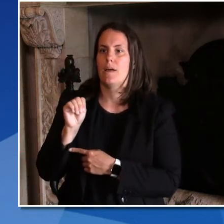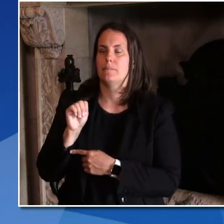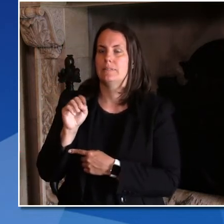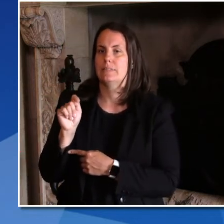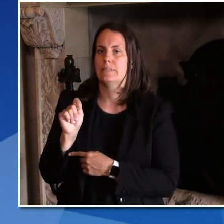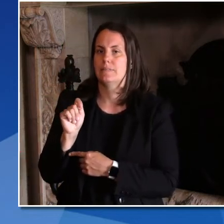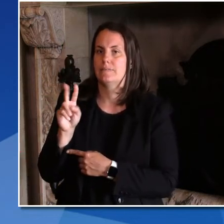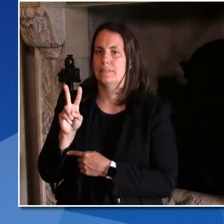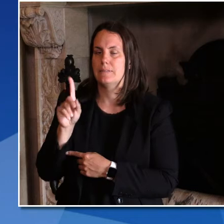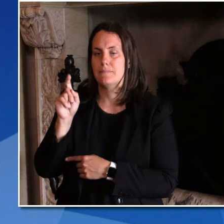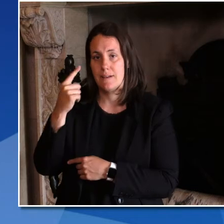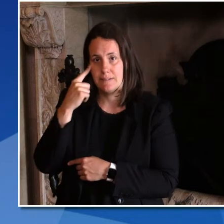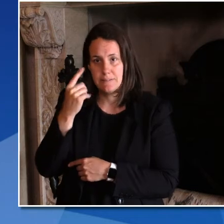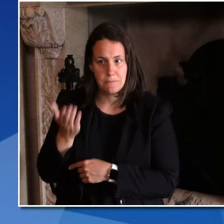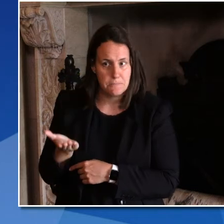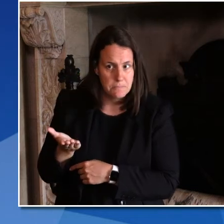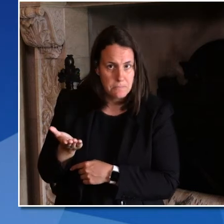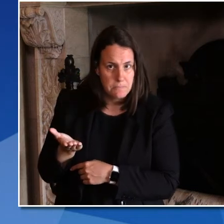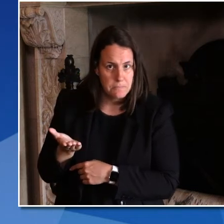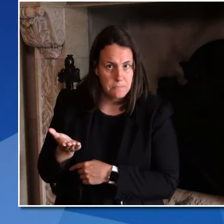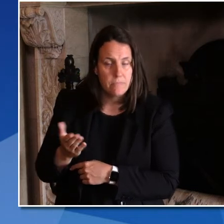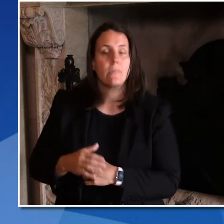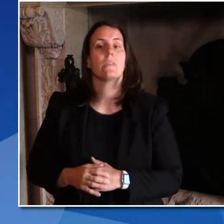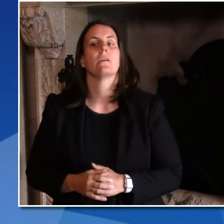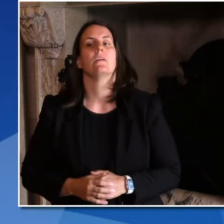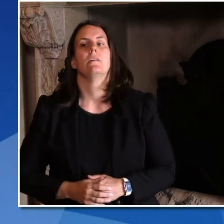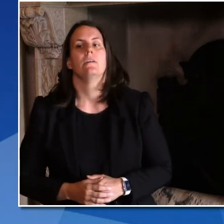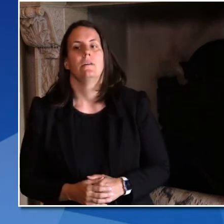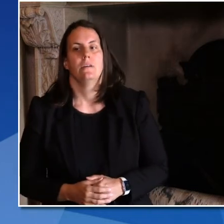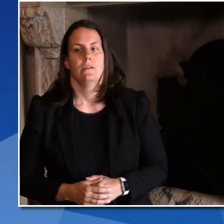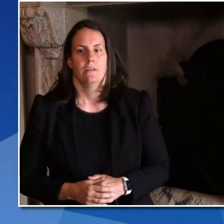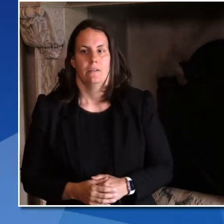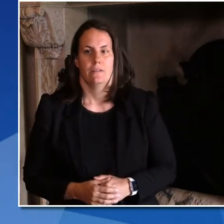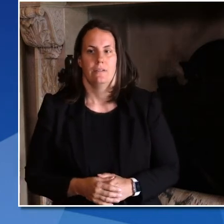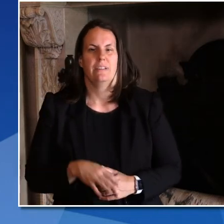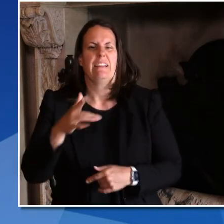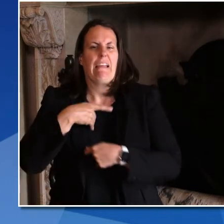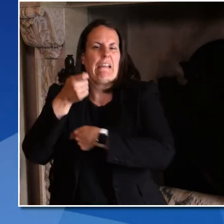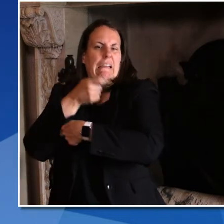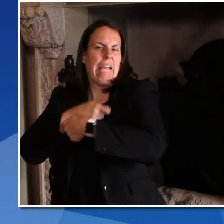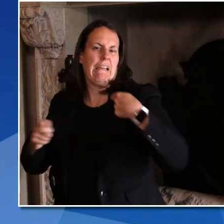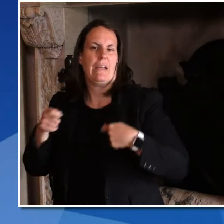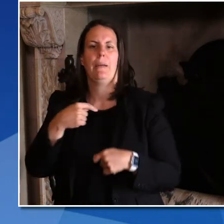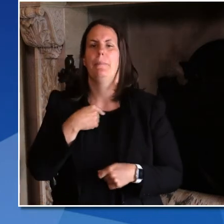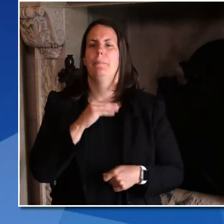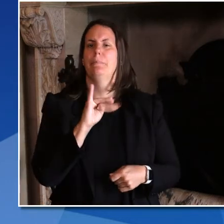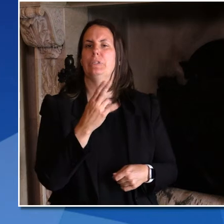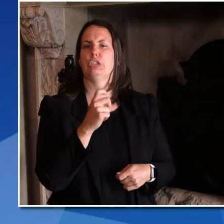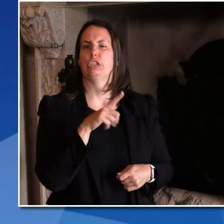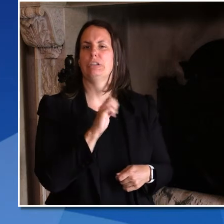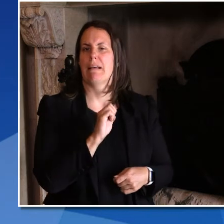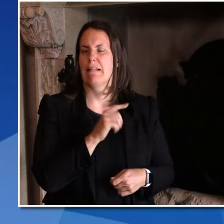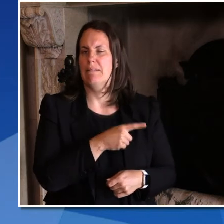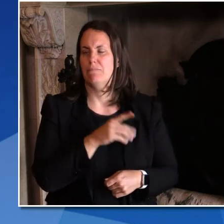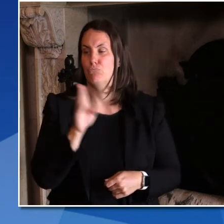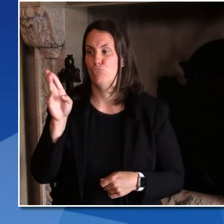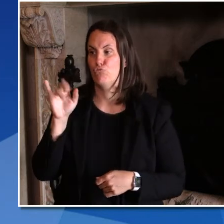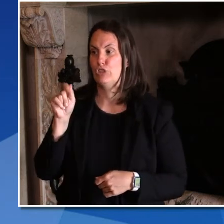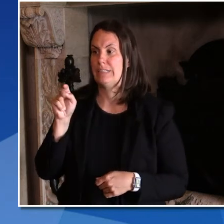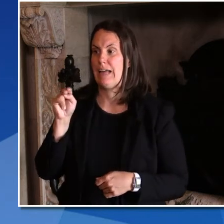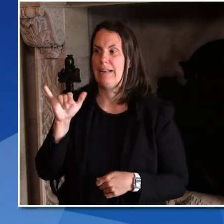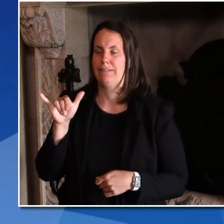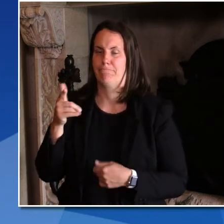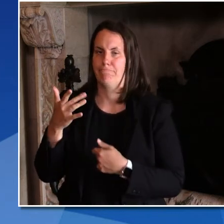Brittany? Hi, this is actually Michelle Beck filling in for Brittany Ehrman. But my question is, with concerns over